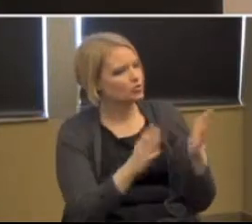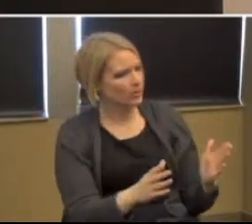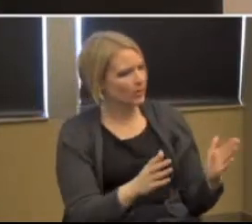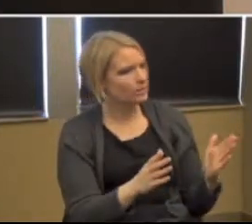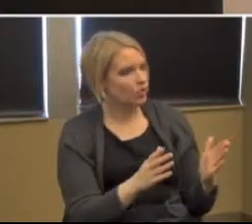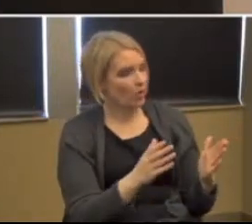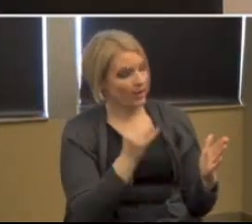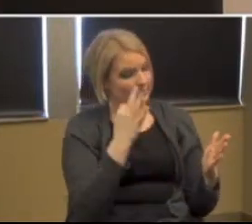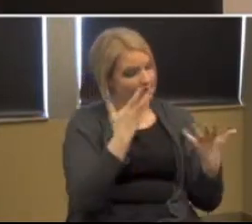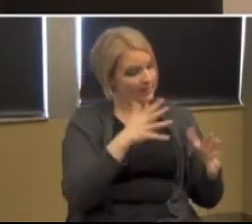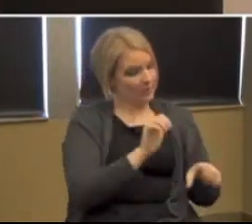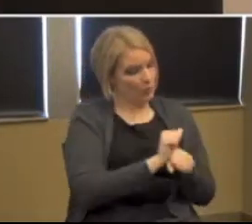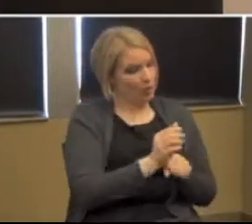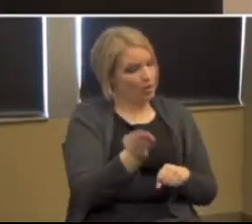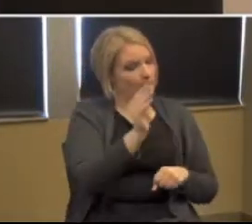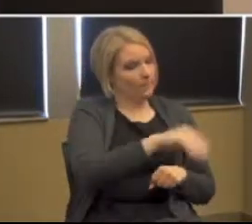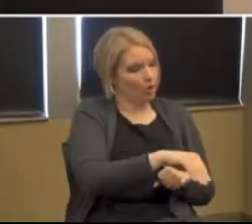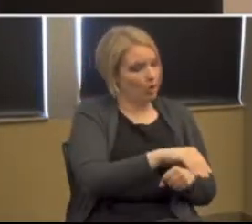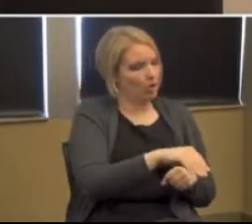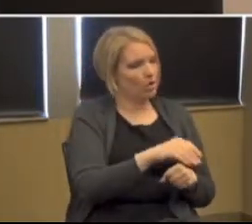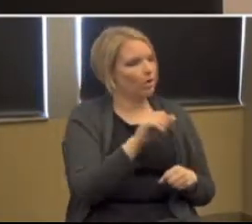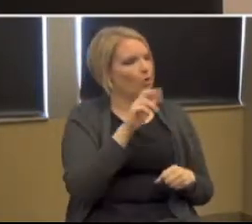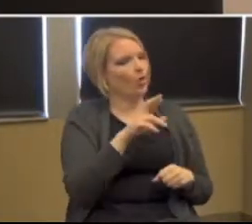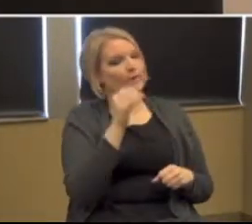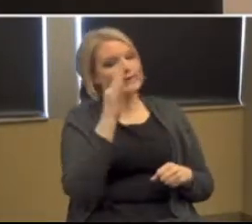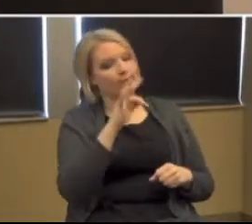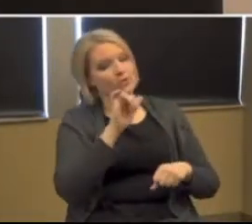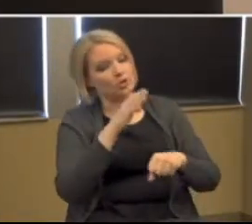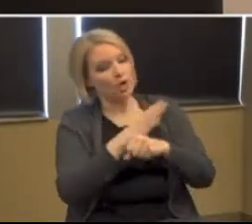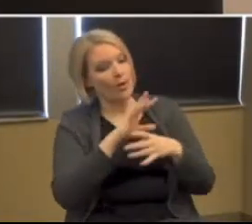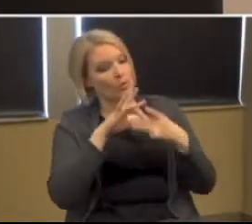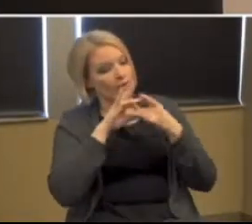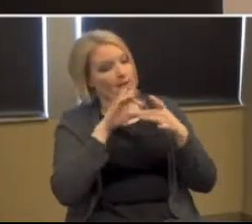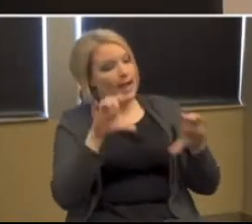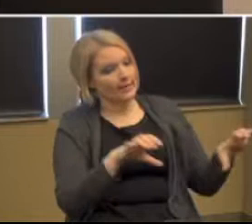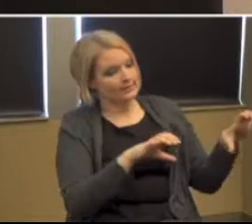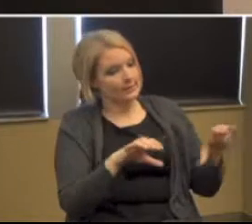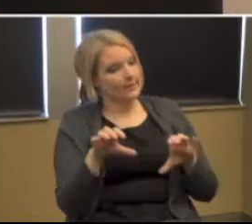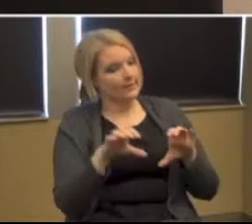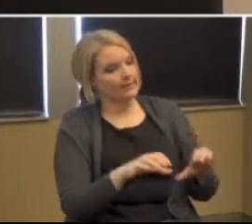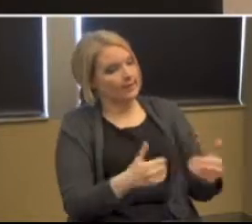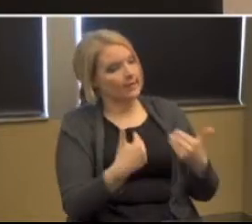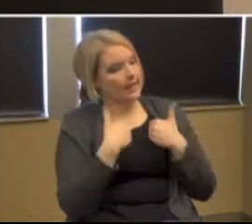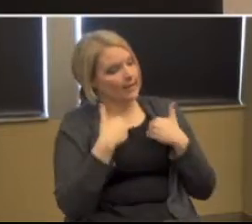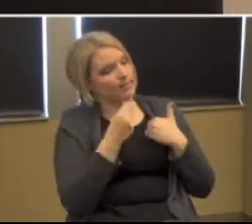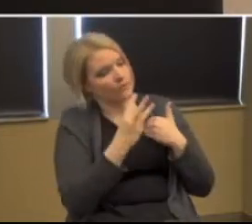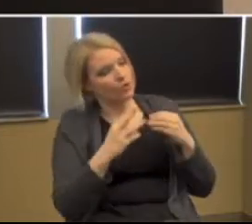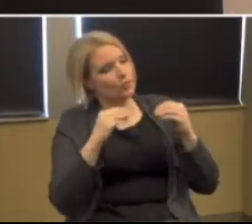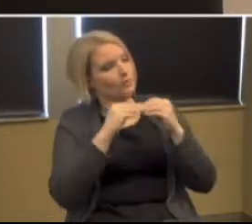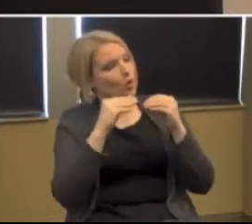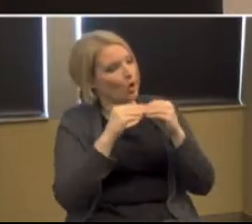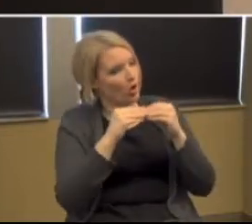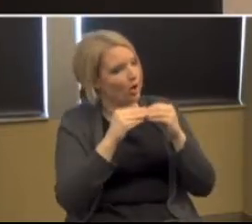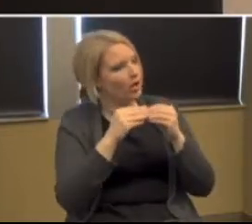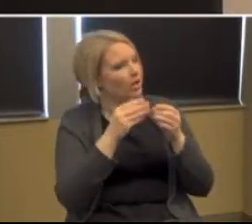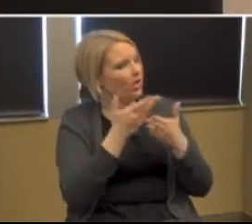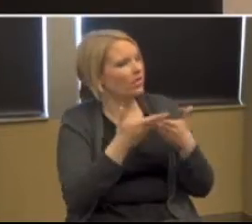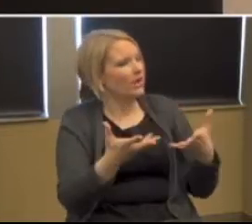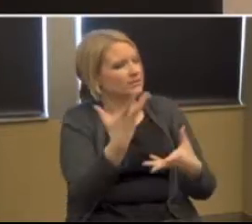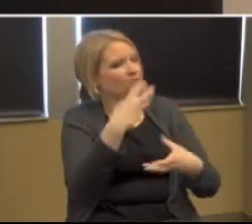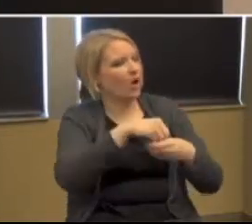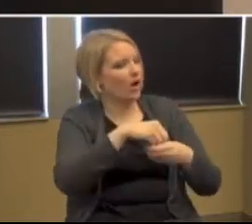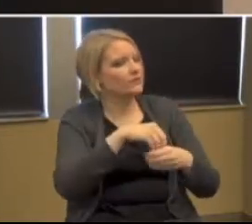where completed work goes. If it's a work or a job-related activity, which has a few more components to